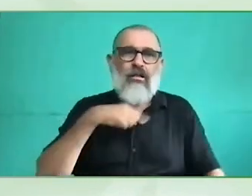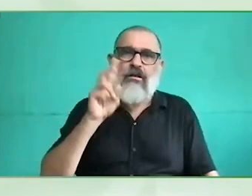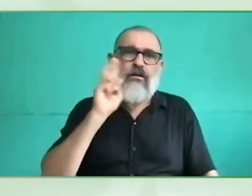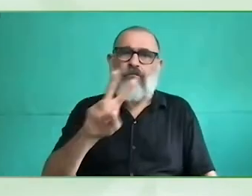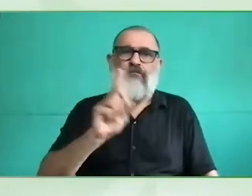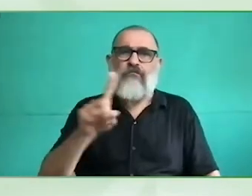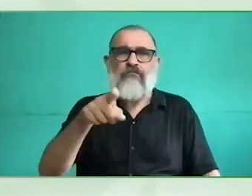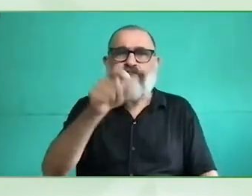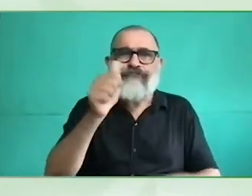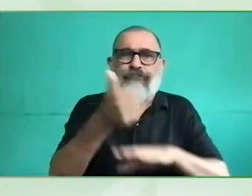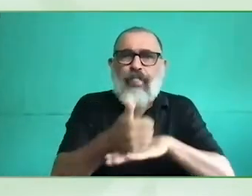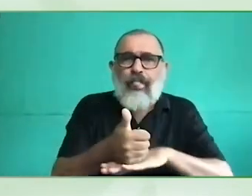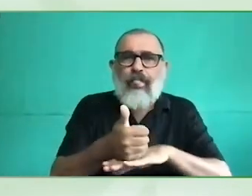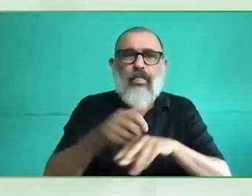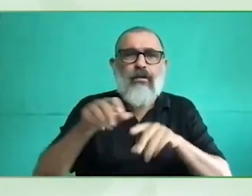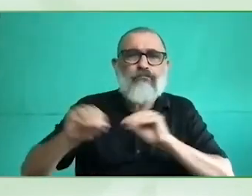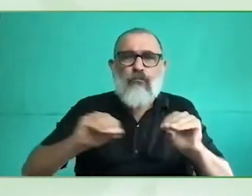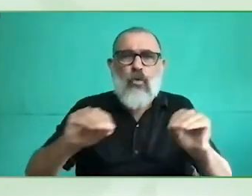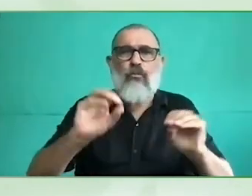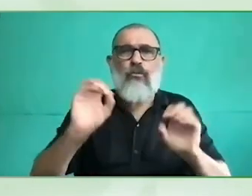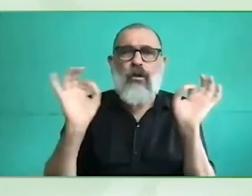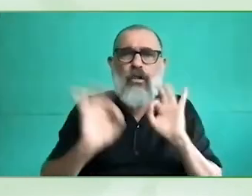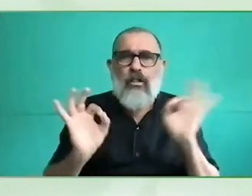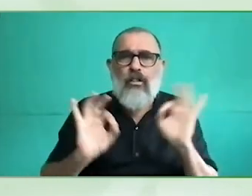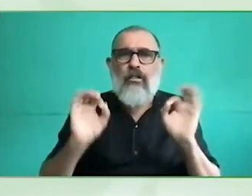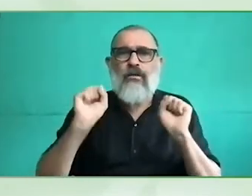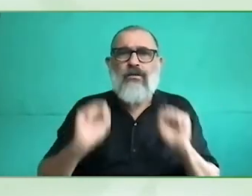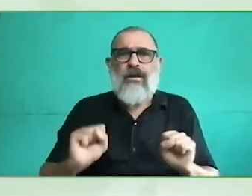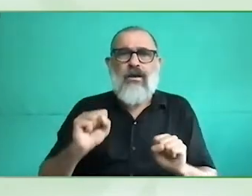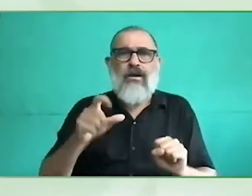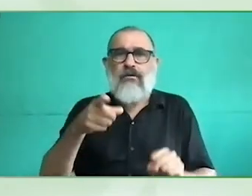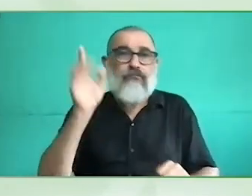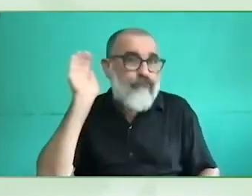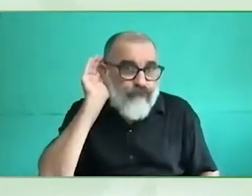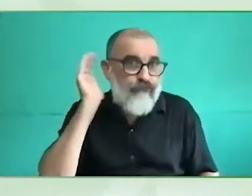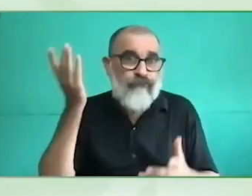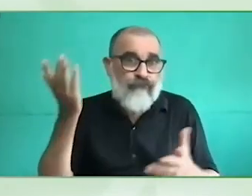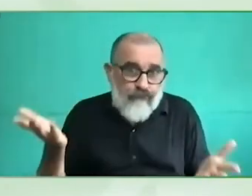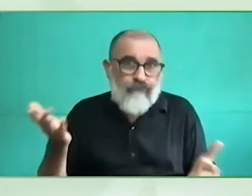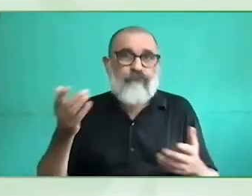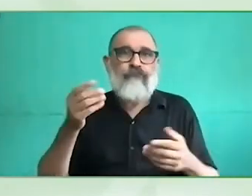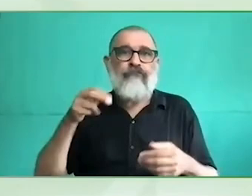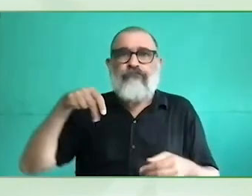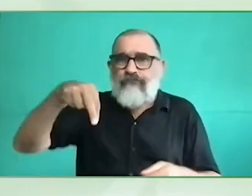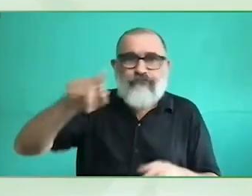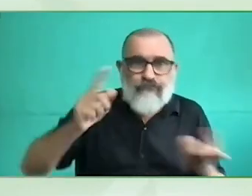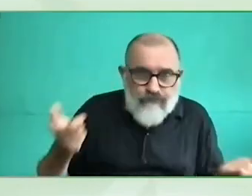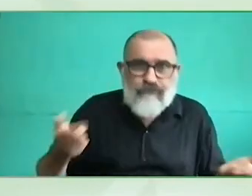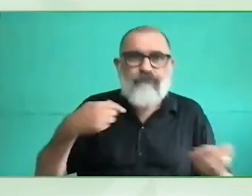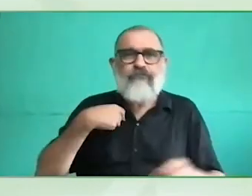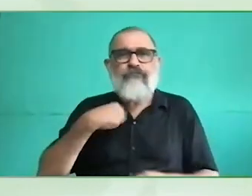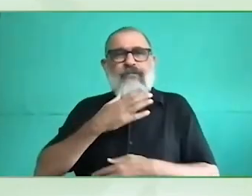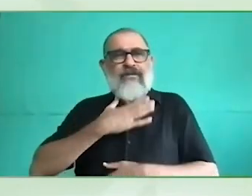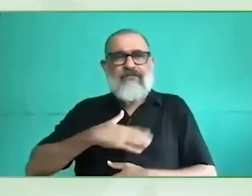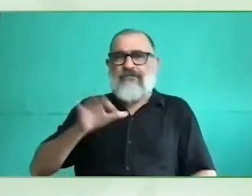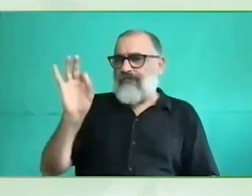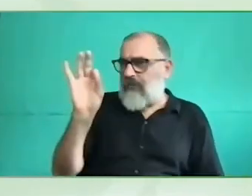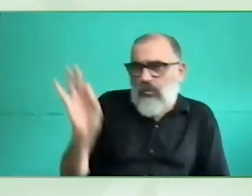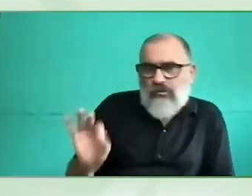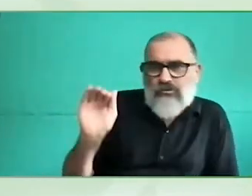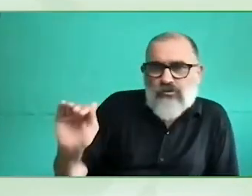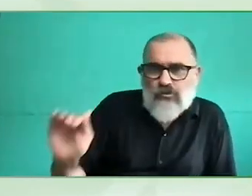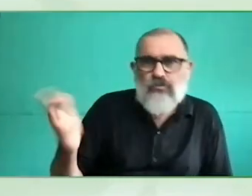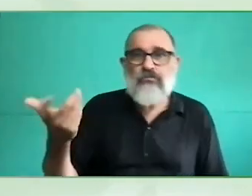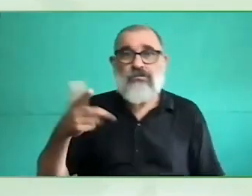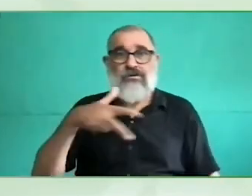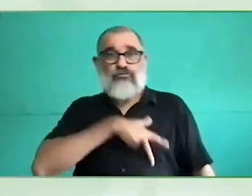not hear it. It's just a question of time. But society is not ready now, and this is